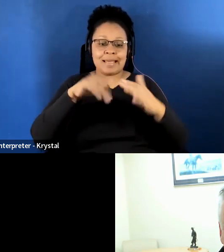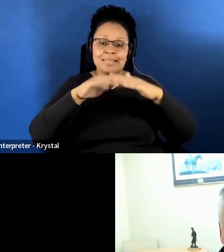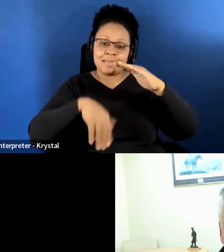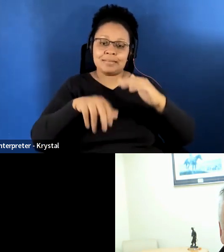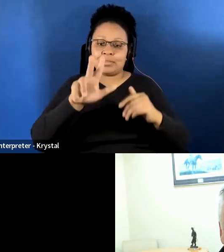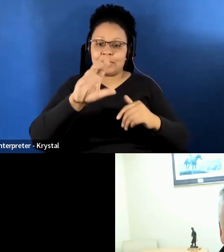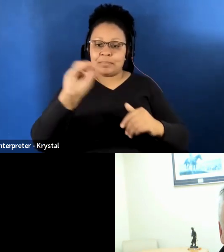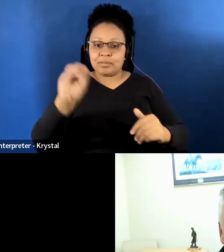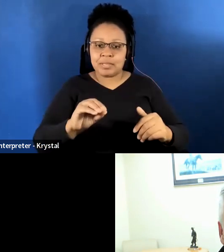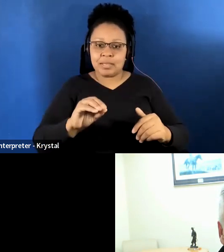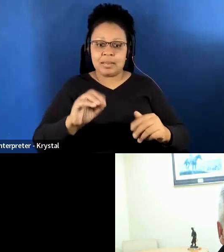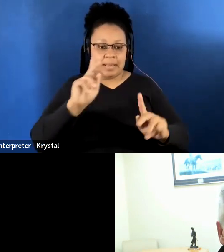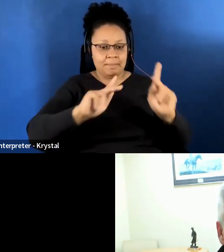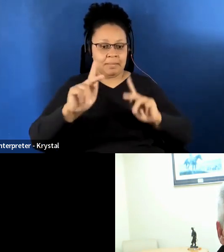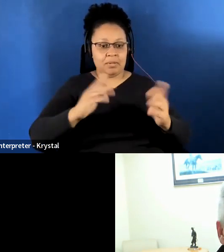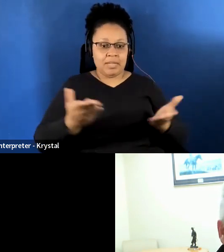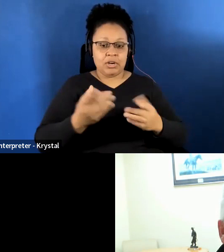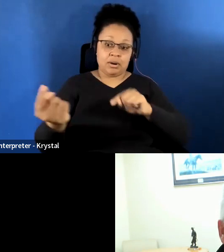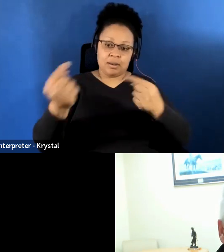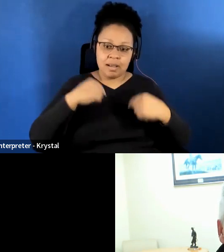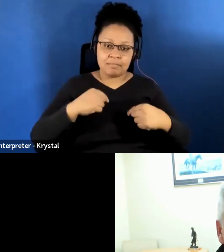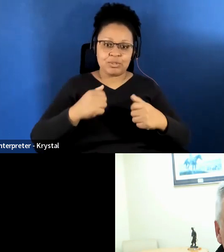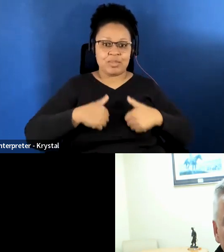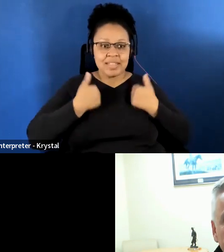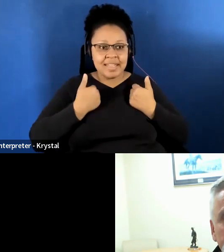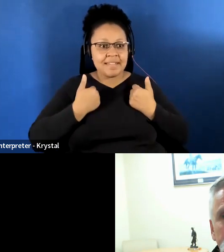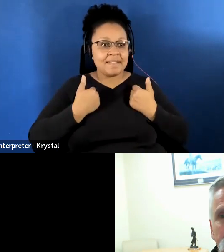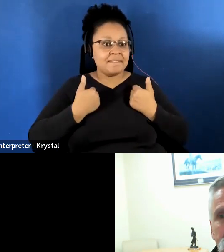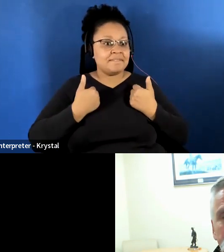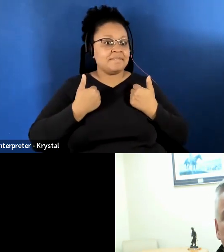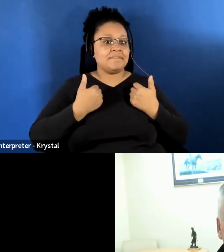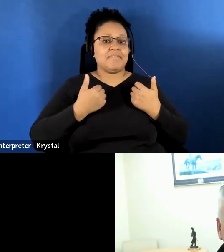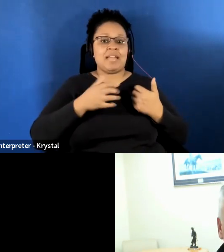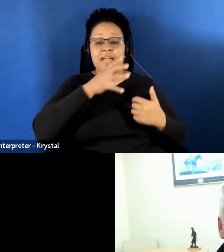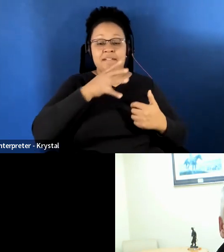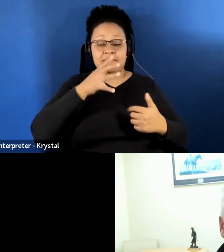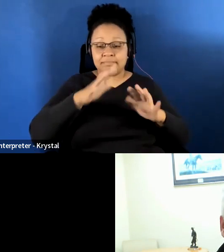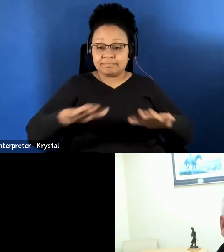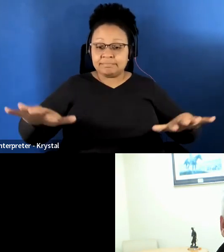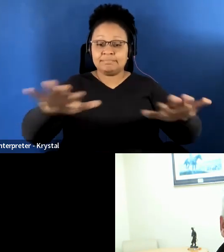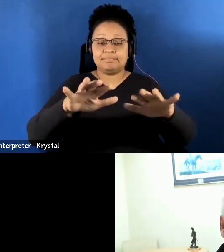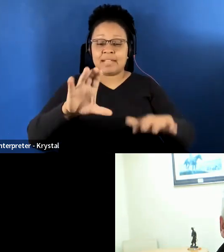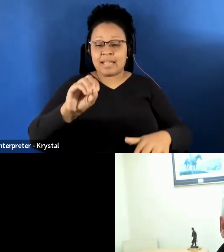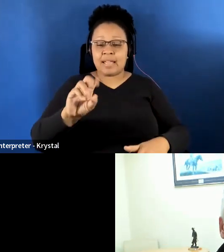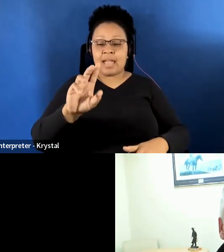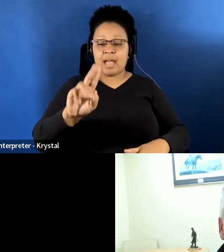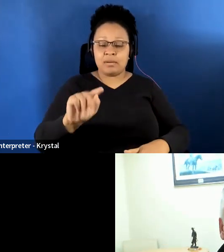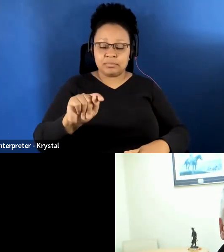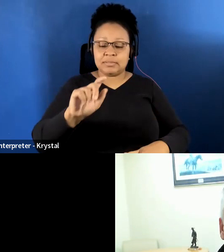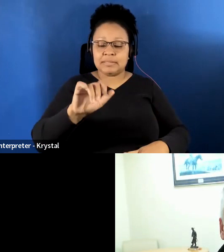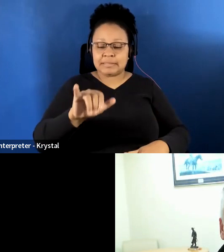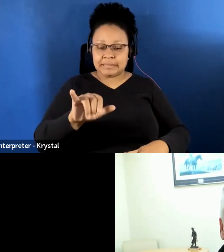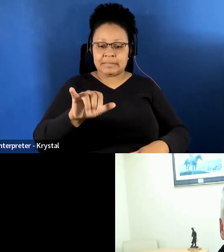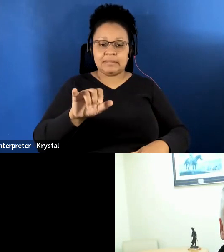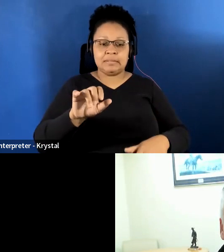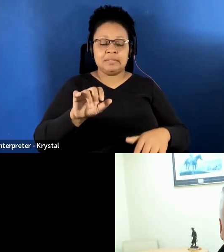Asheville is a place that people come to live, and, you know, we have very rural counties. Yesterday, I went to a job fair.